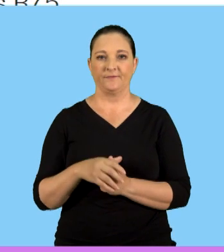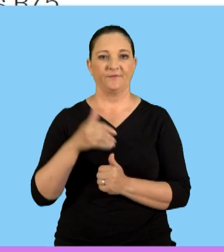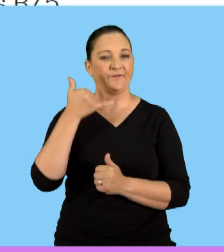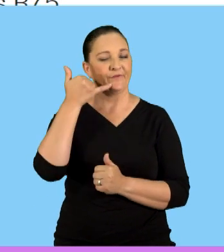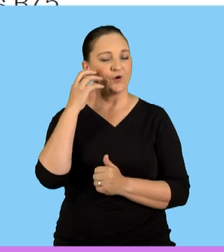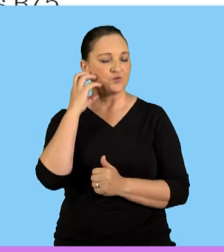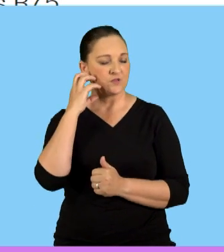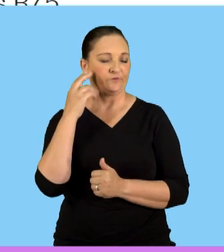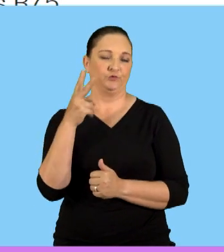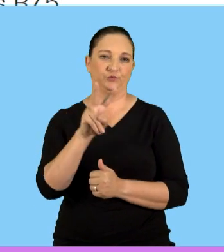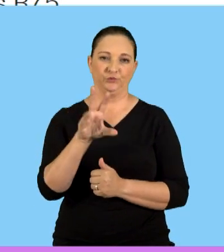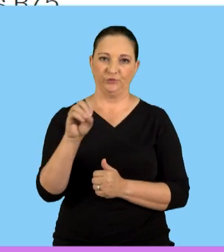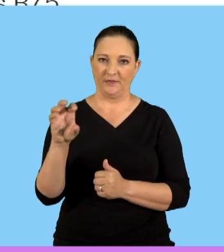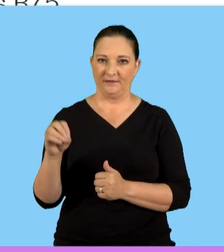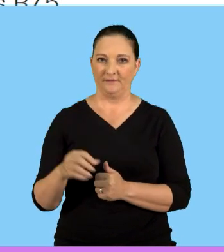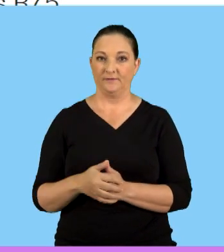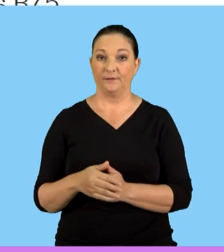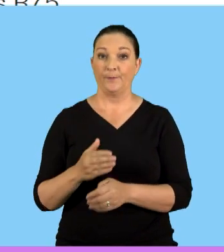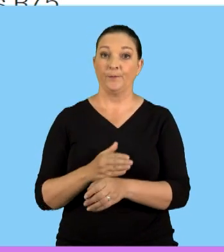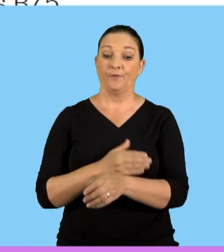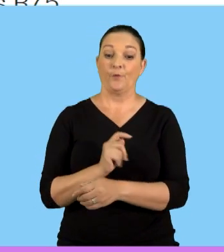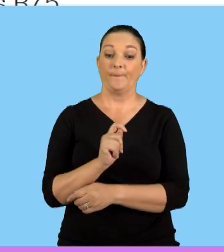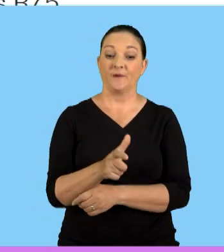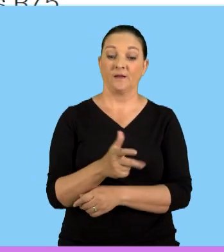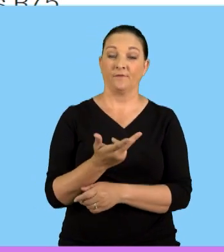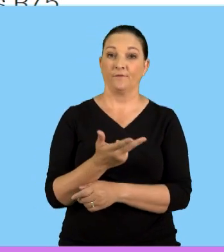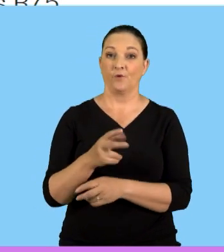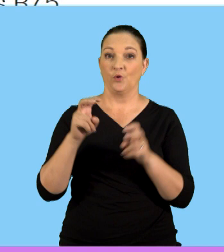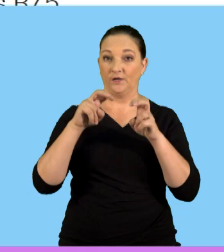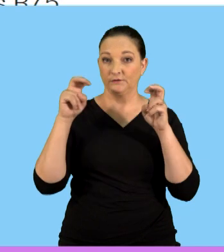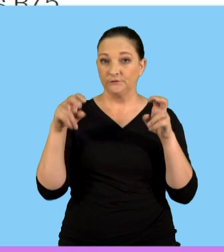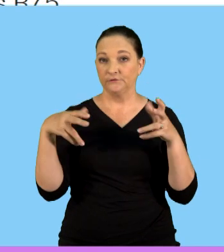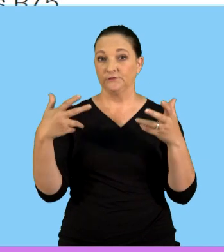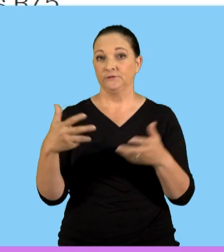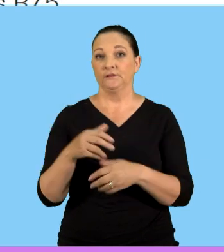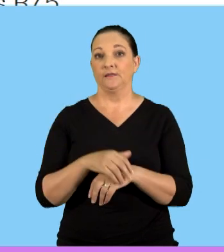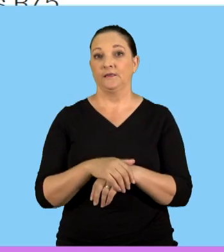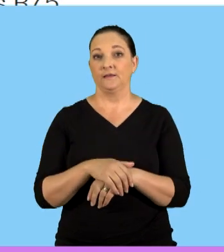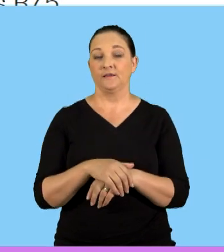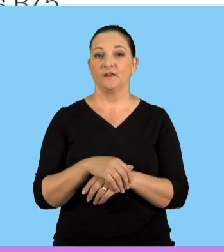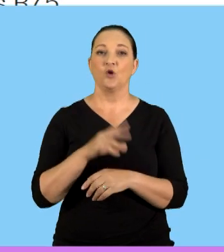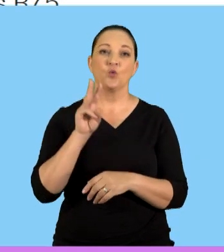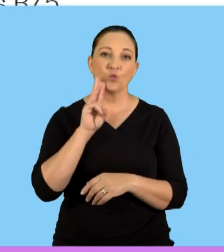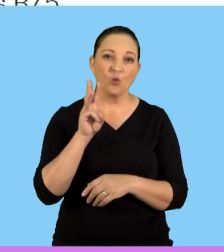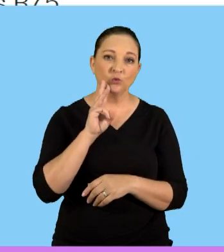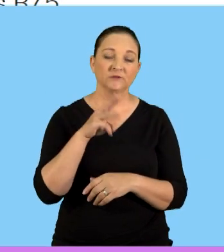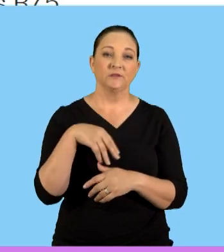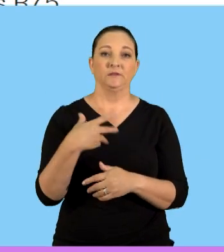phone, 200 Rand, the prepaid expenses, the water bill, TV